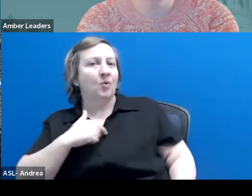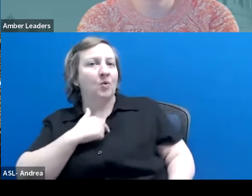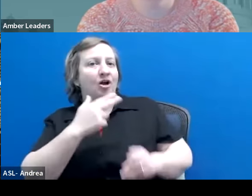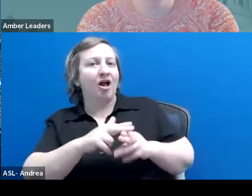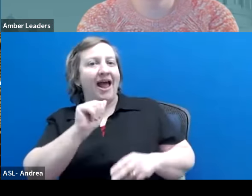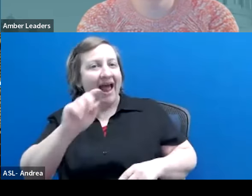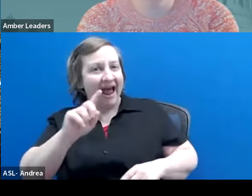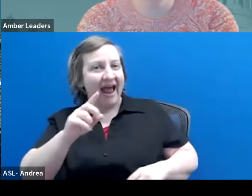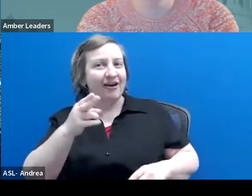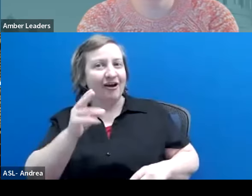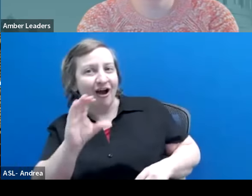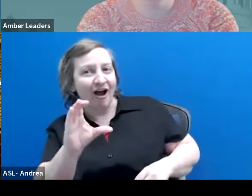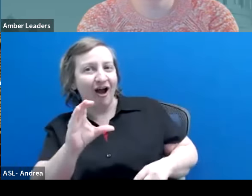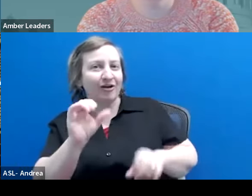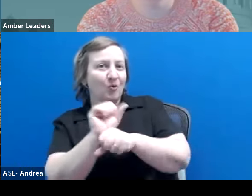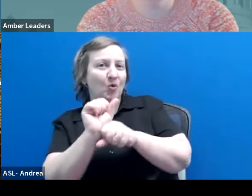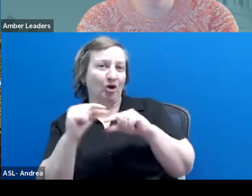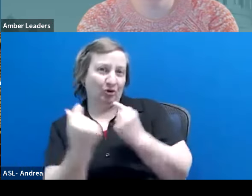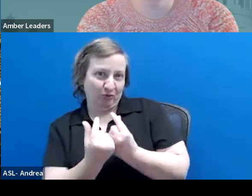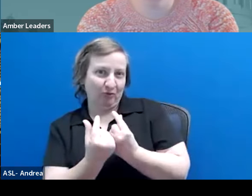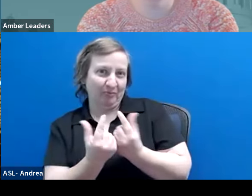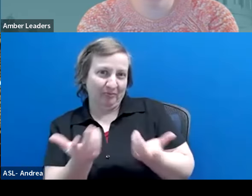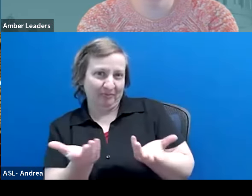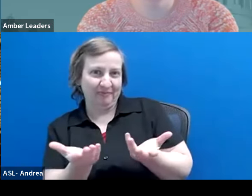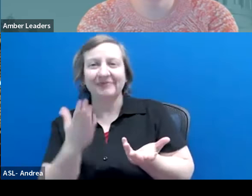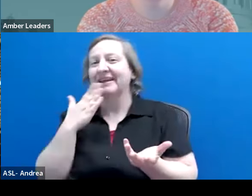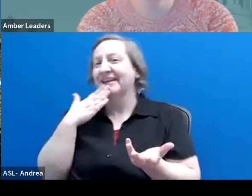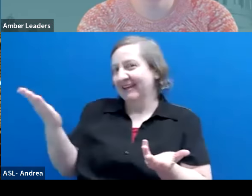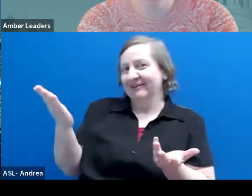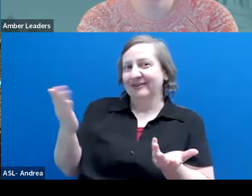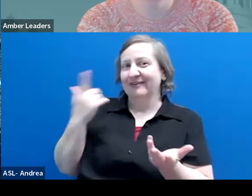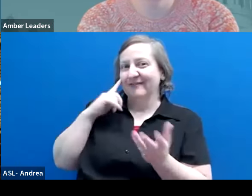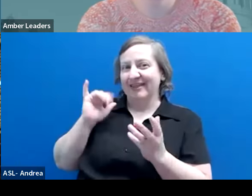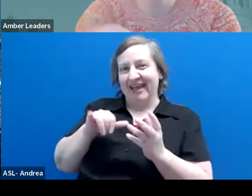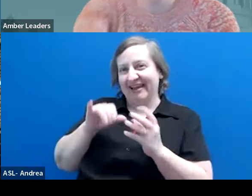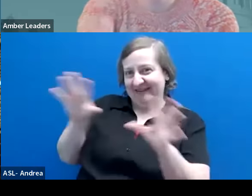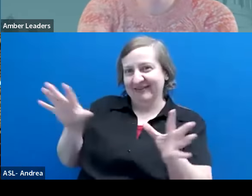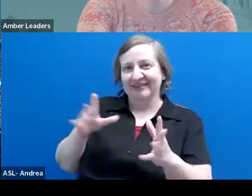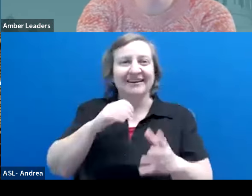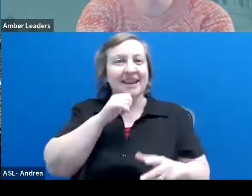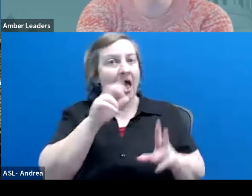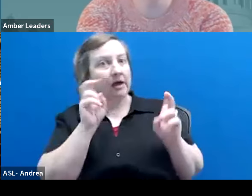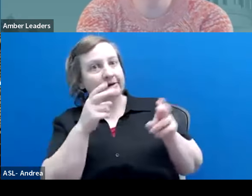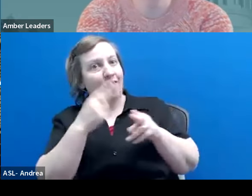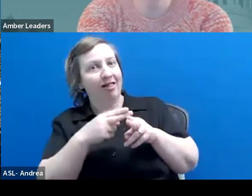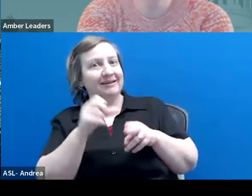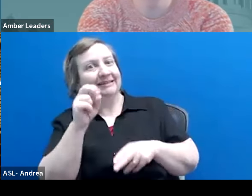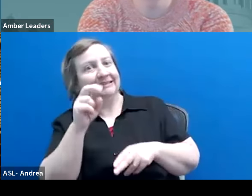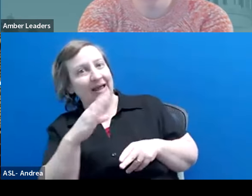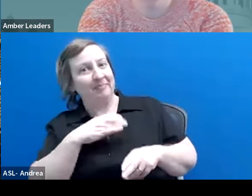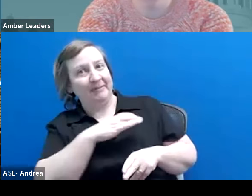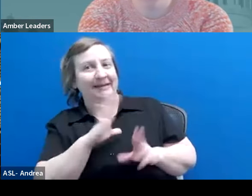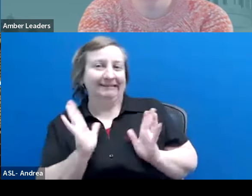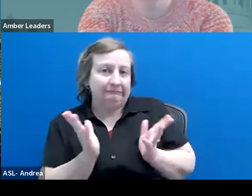to to really underscore this. Thank you for that. Not to add another subcommittee. Yeah. Not another subcommittee. Thank you.